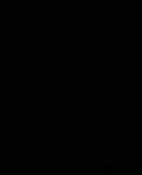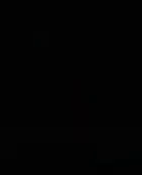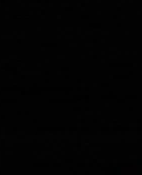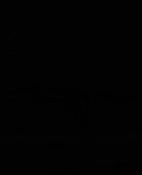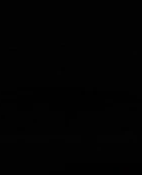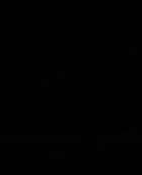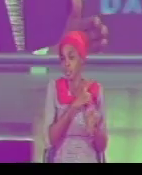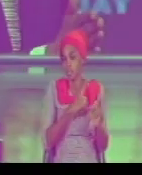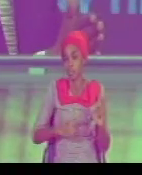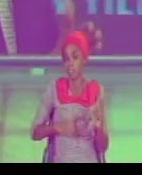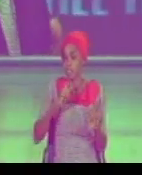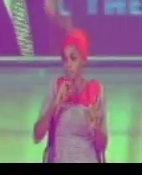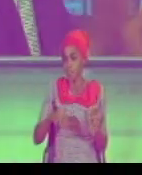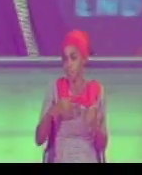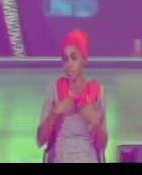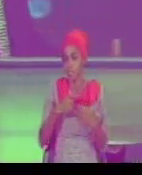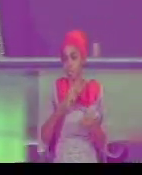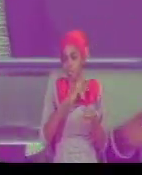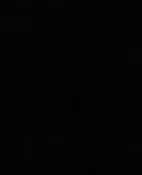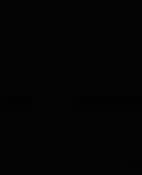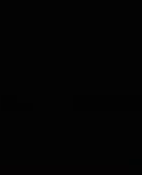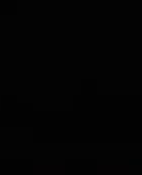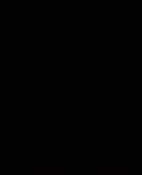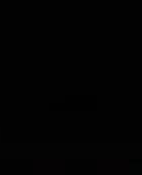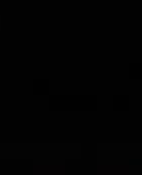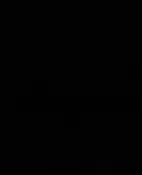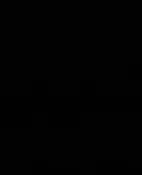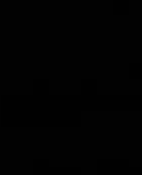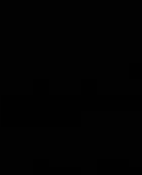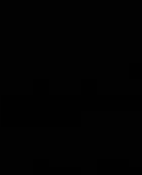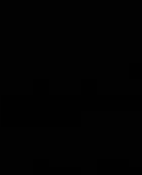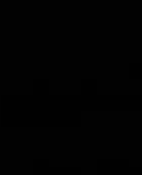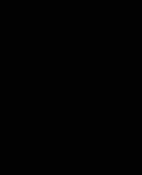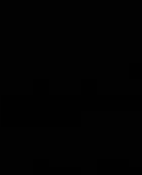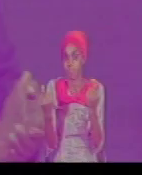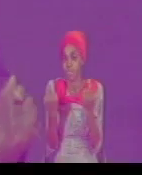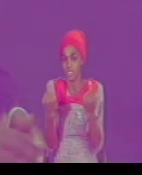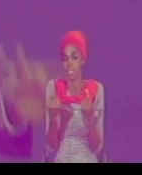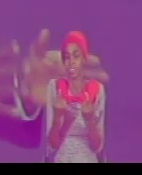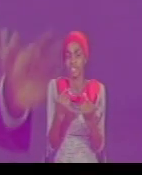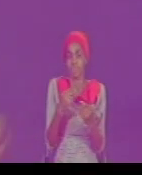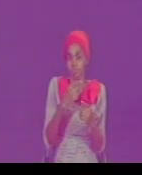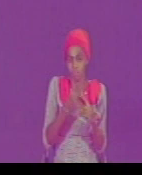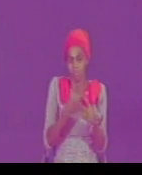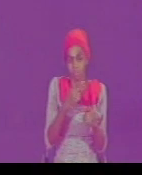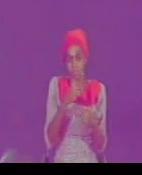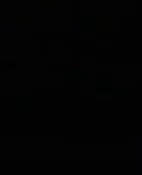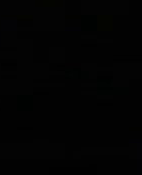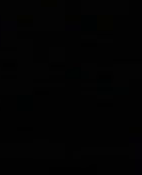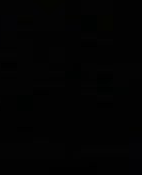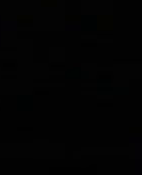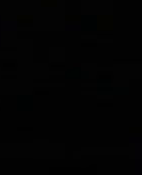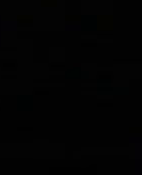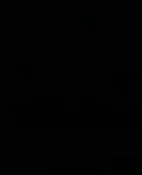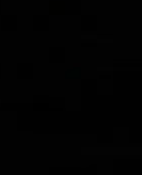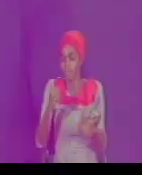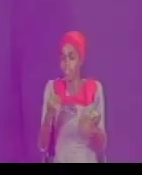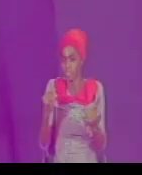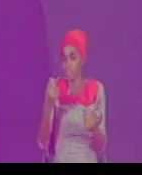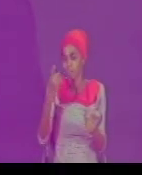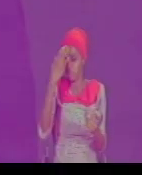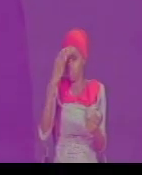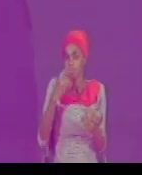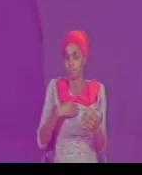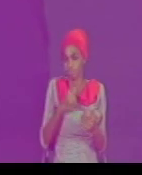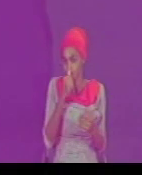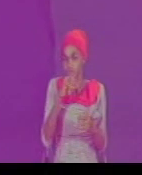from sin and from the world and from evil. Know that you're in the family of God, and you can